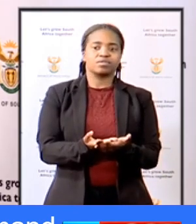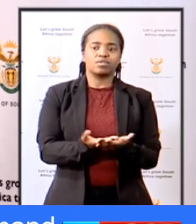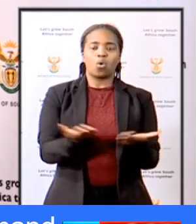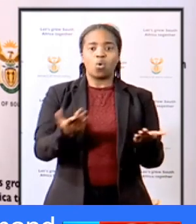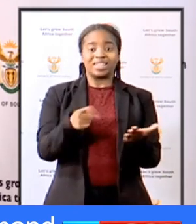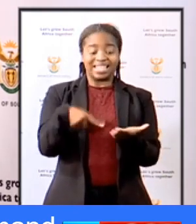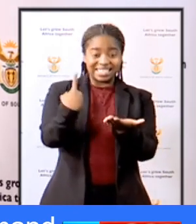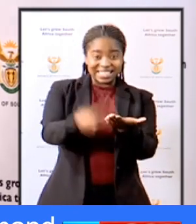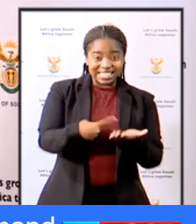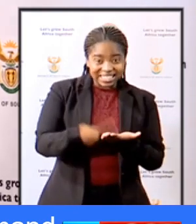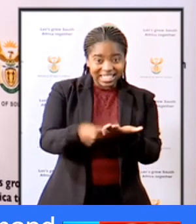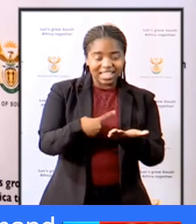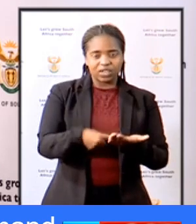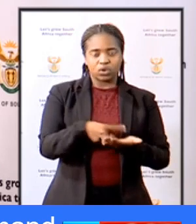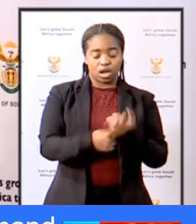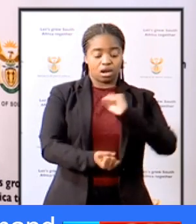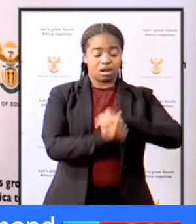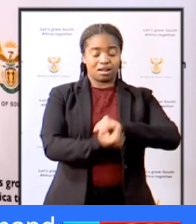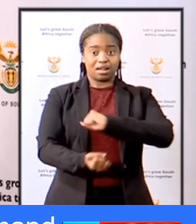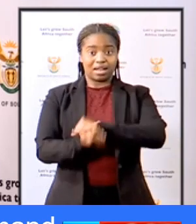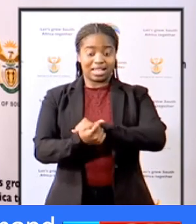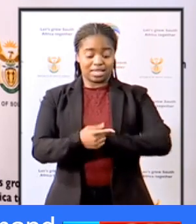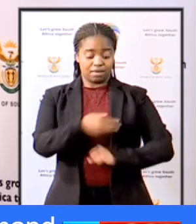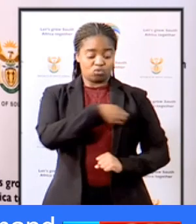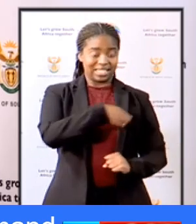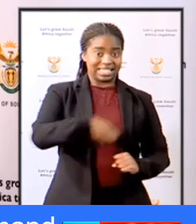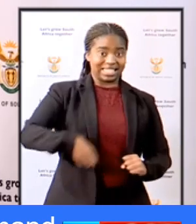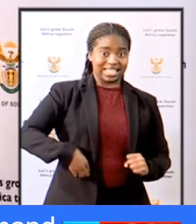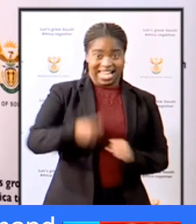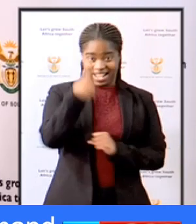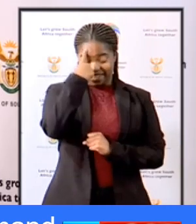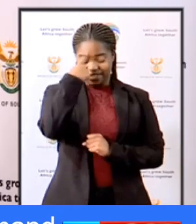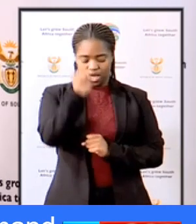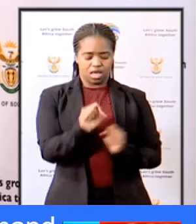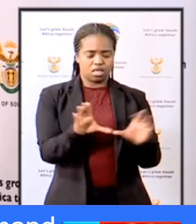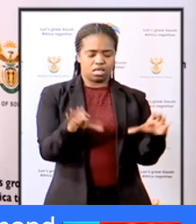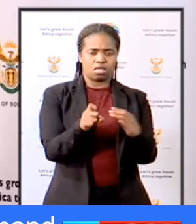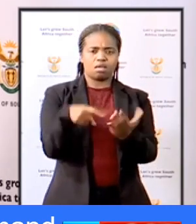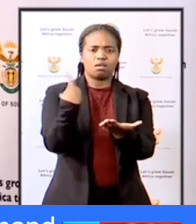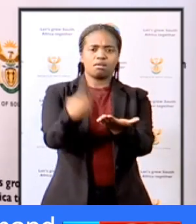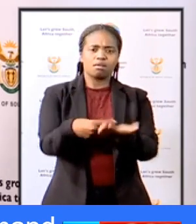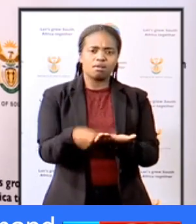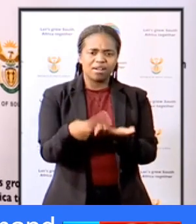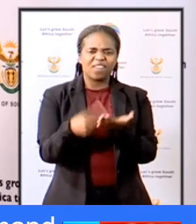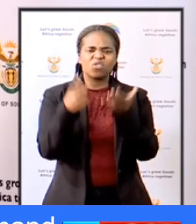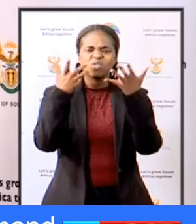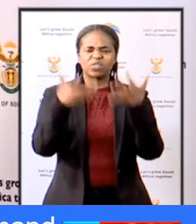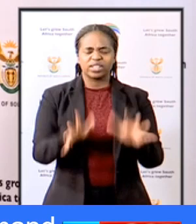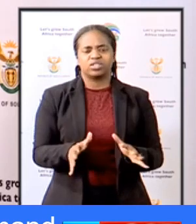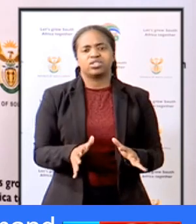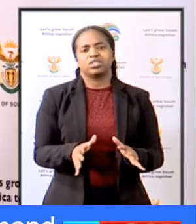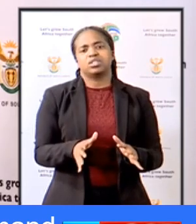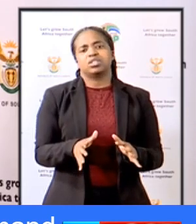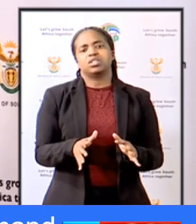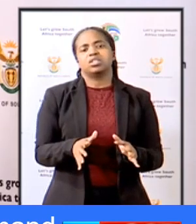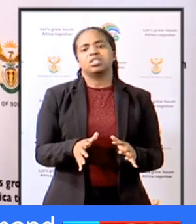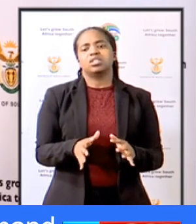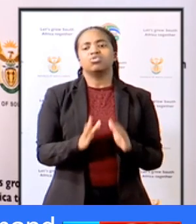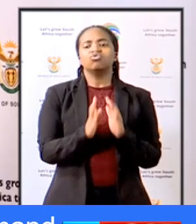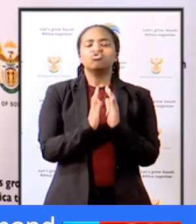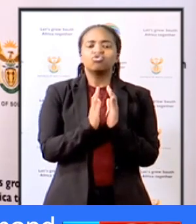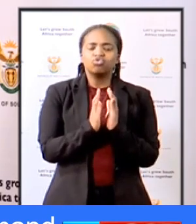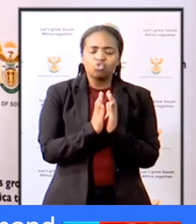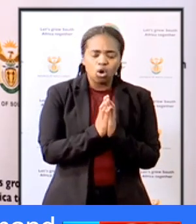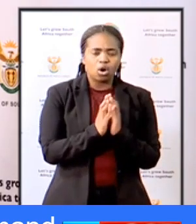the discussions that had occurred between the president and faith-based organizations, that the